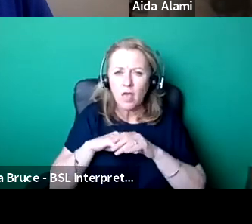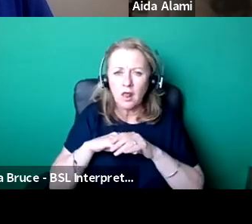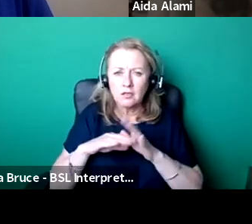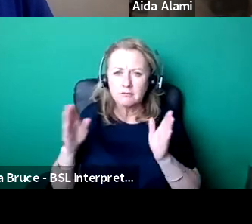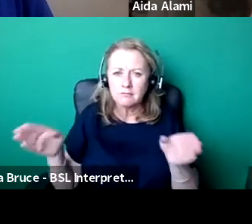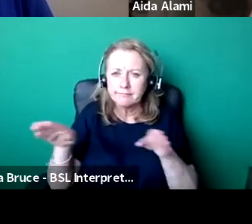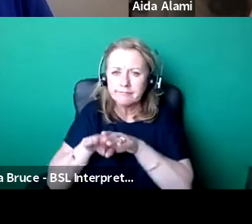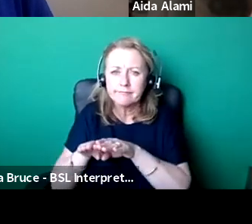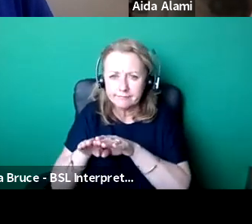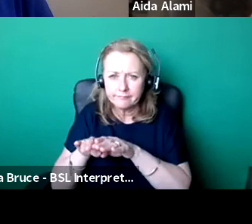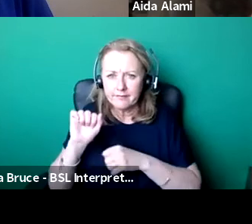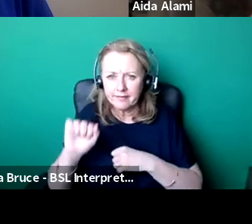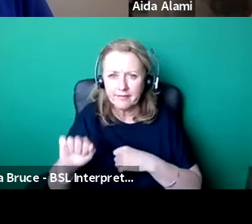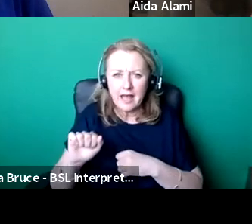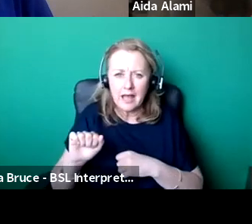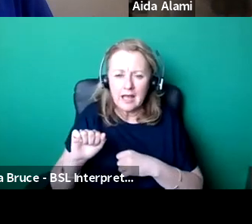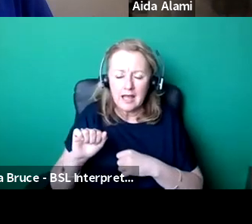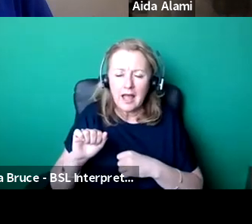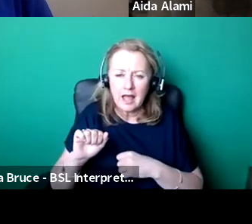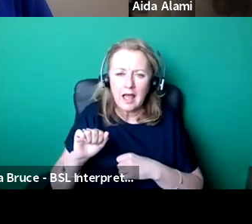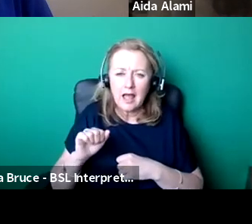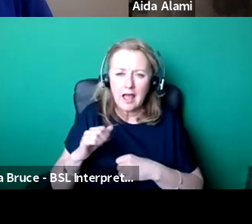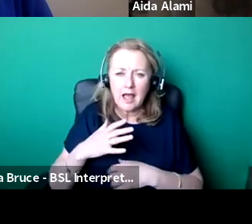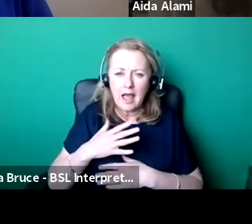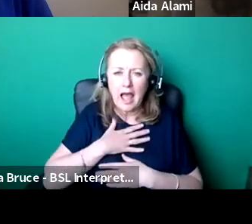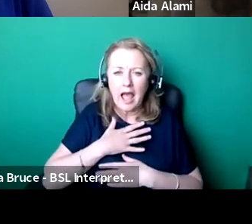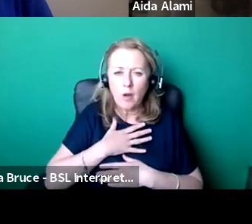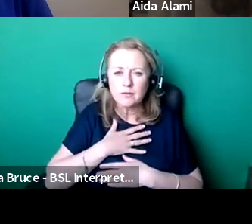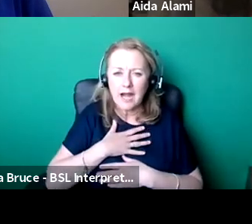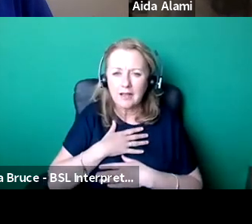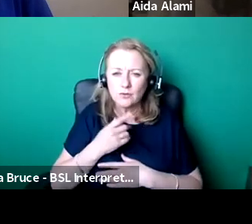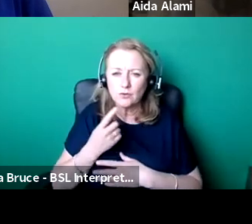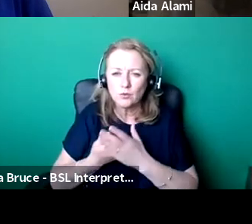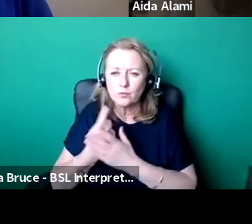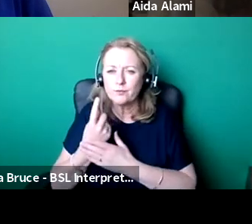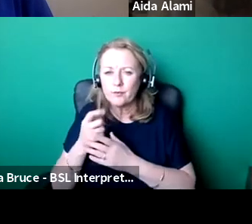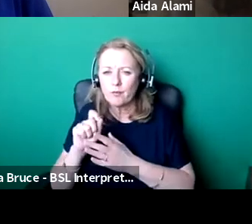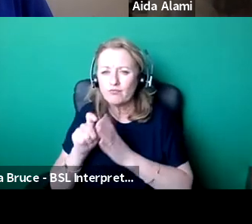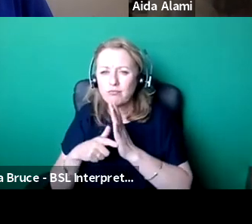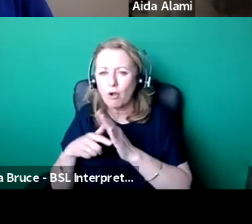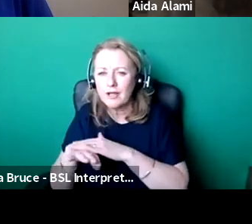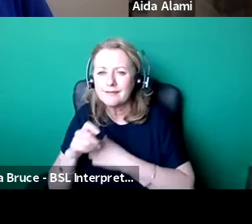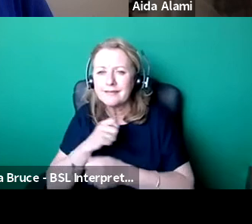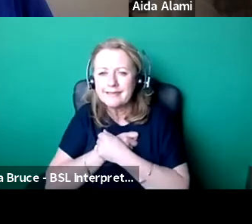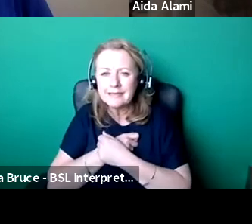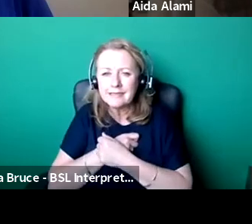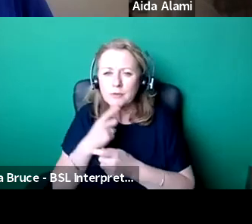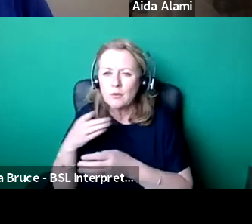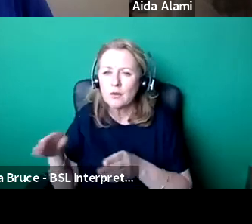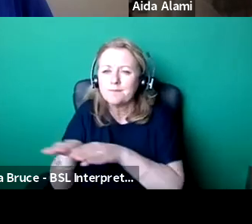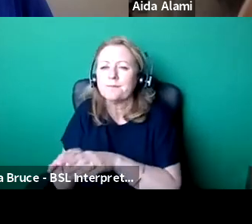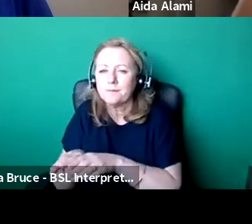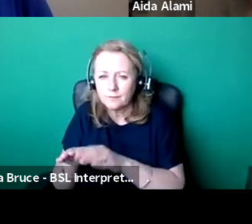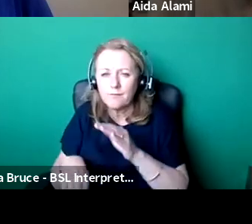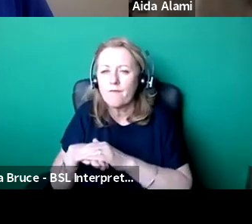want to keep working in some projects in Egypt. Absolutely. Well, best of luck, Eman. We'll be following